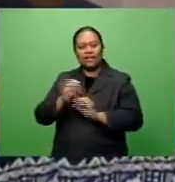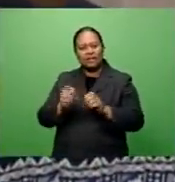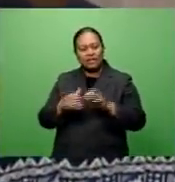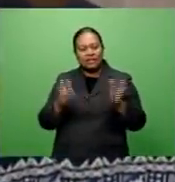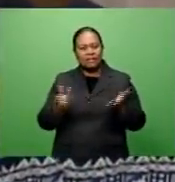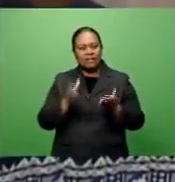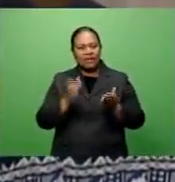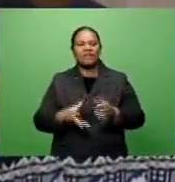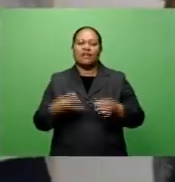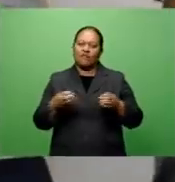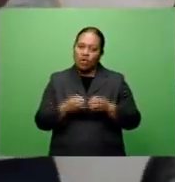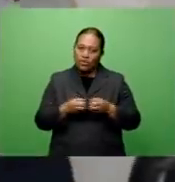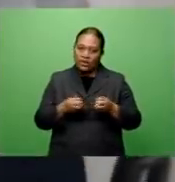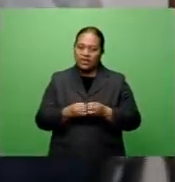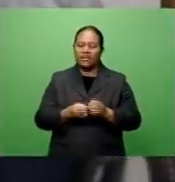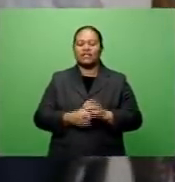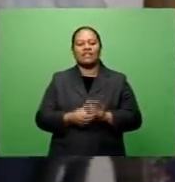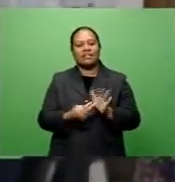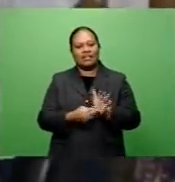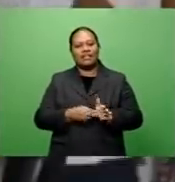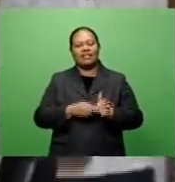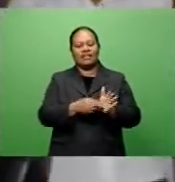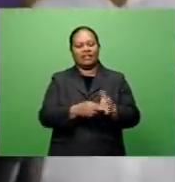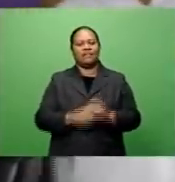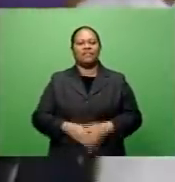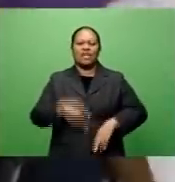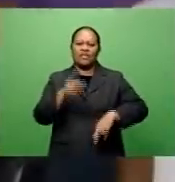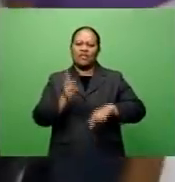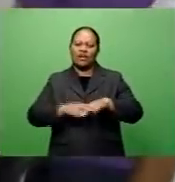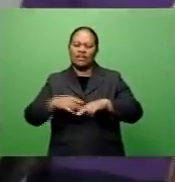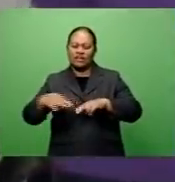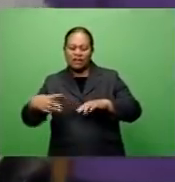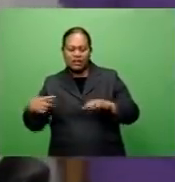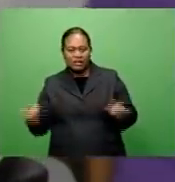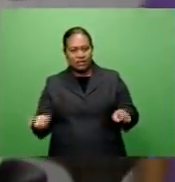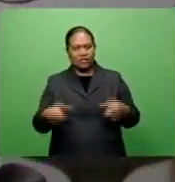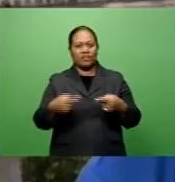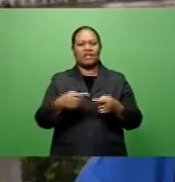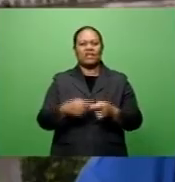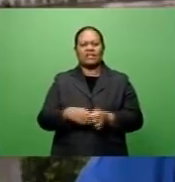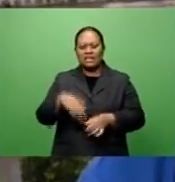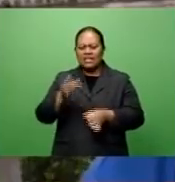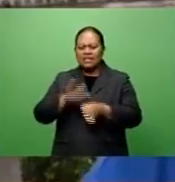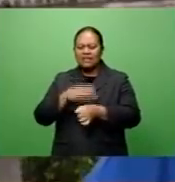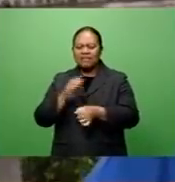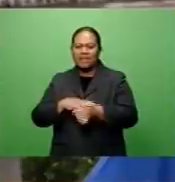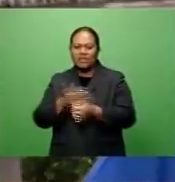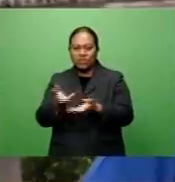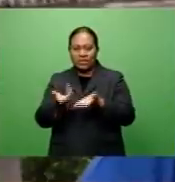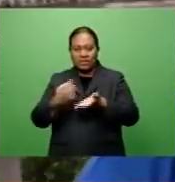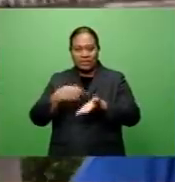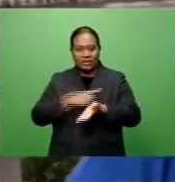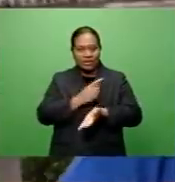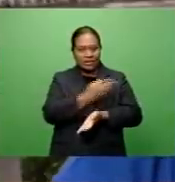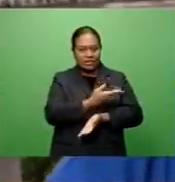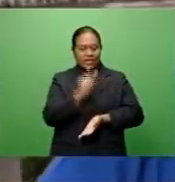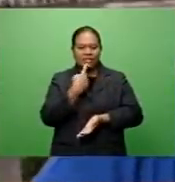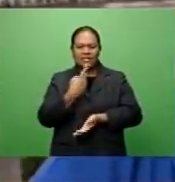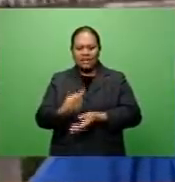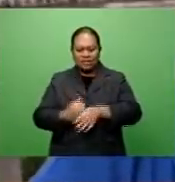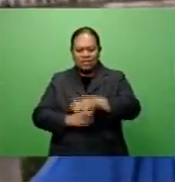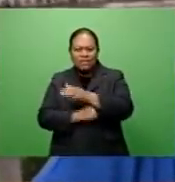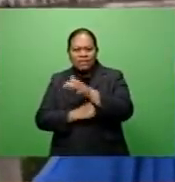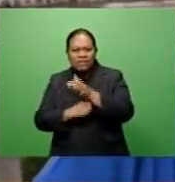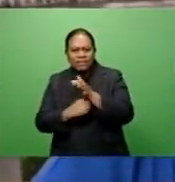their orientation in Nandi. So the franchise competition is designed in a way that it gives us another platform,